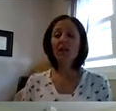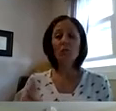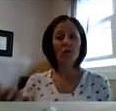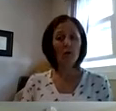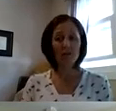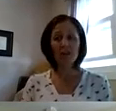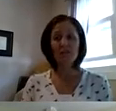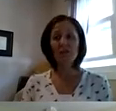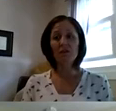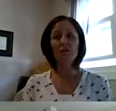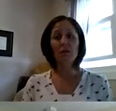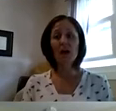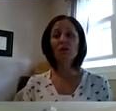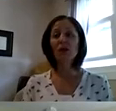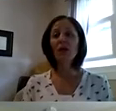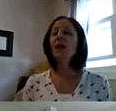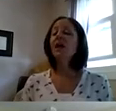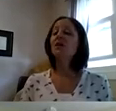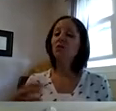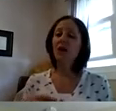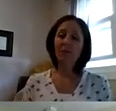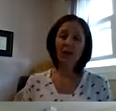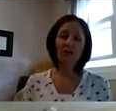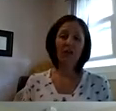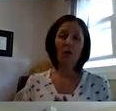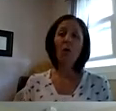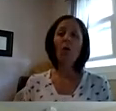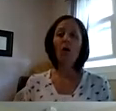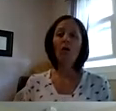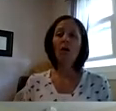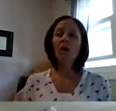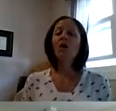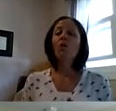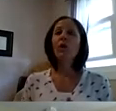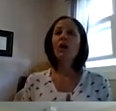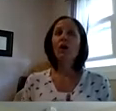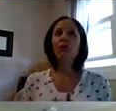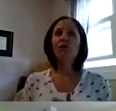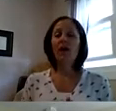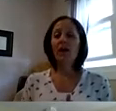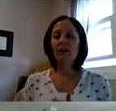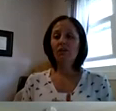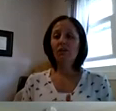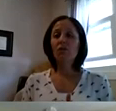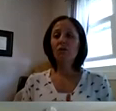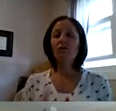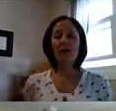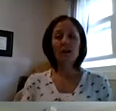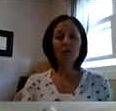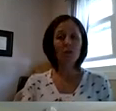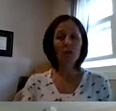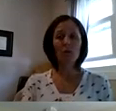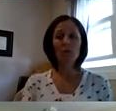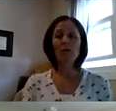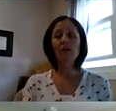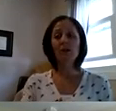really, with our residencies for recovery and with our application as a whole, we are trying to find out